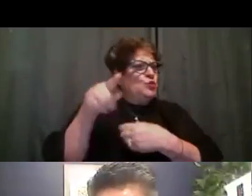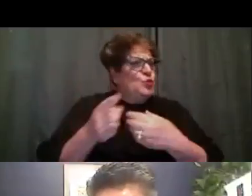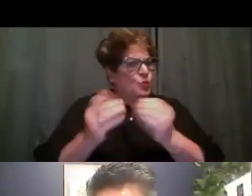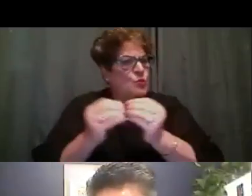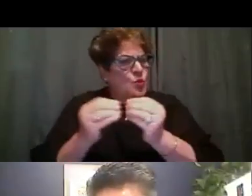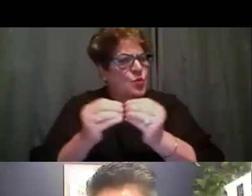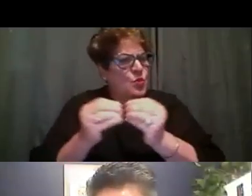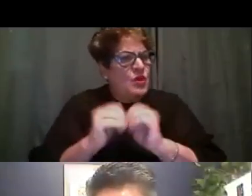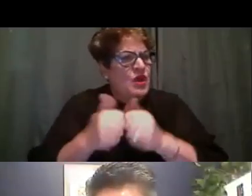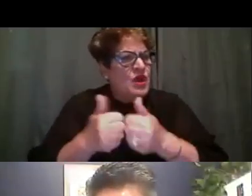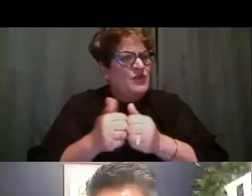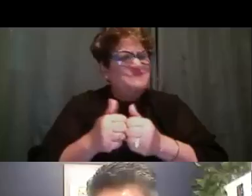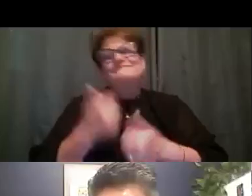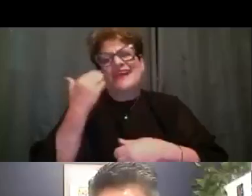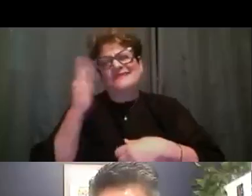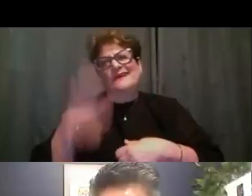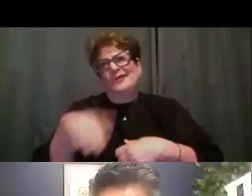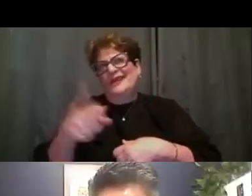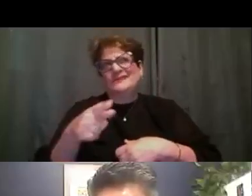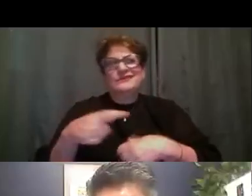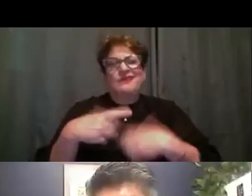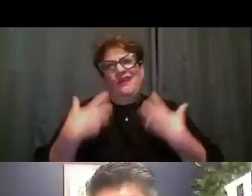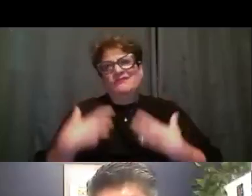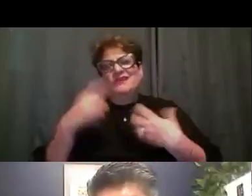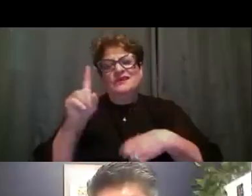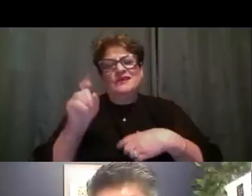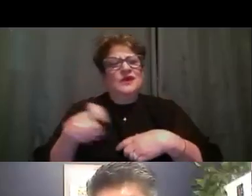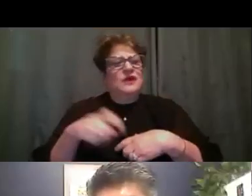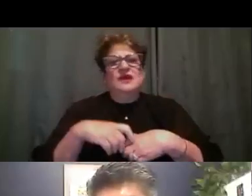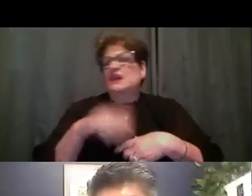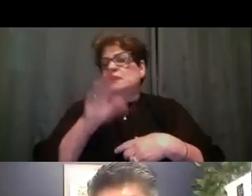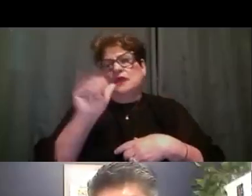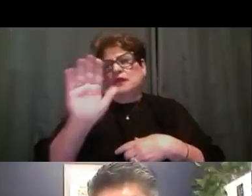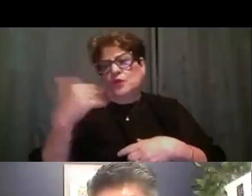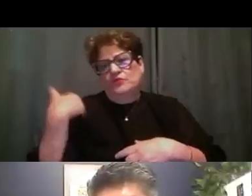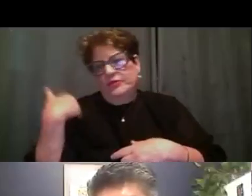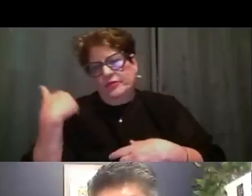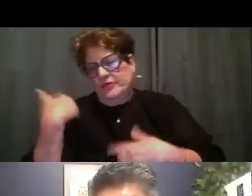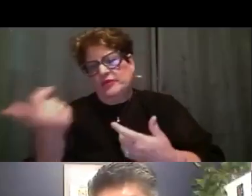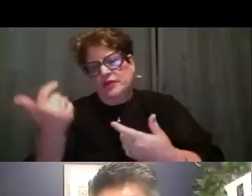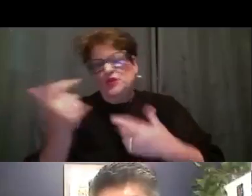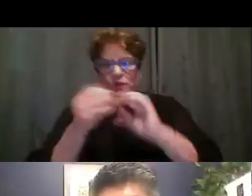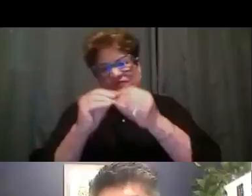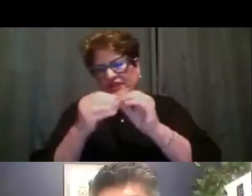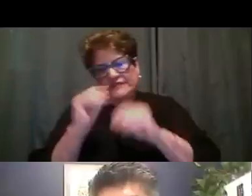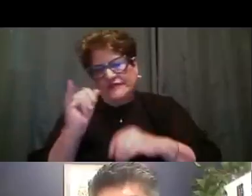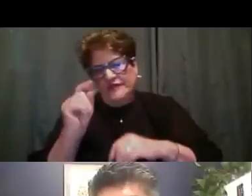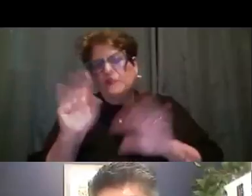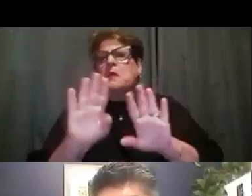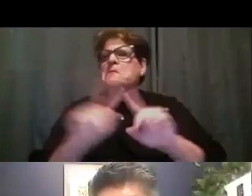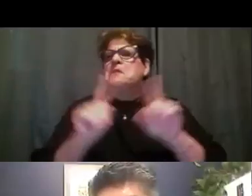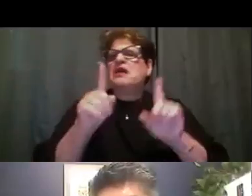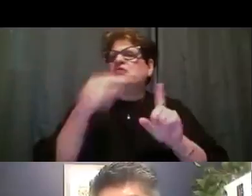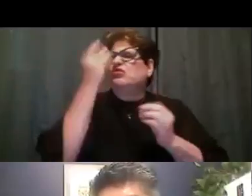It's a pretty loaded question, right? And of course, it's not your responsibility to do that. But so what are some thoughts